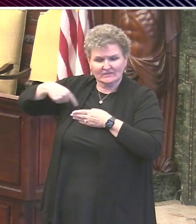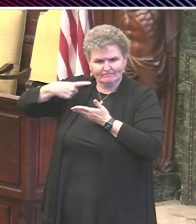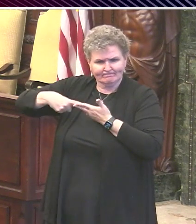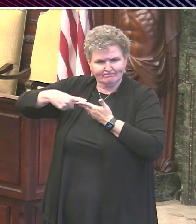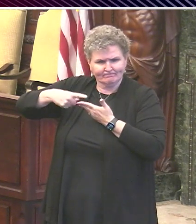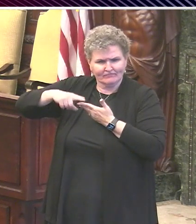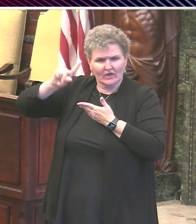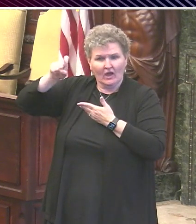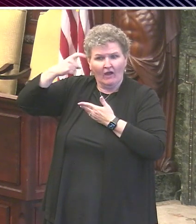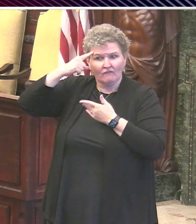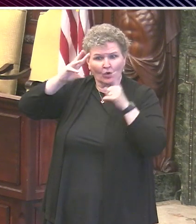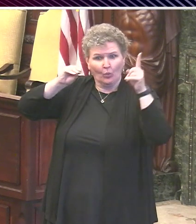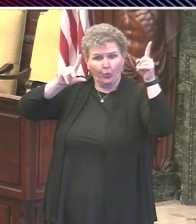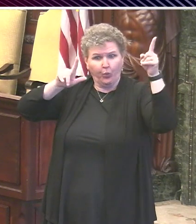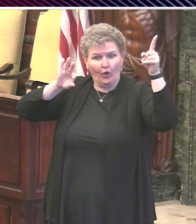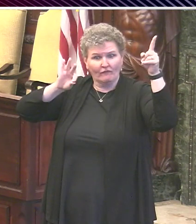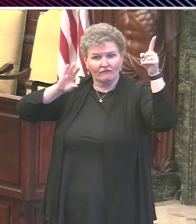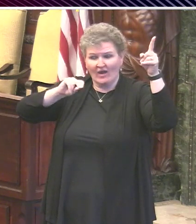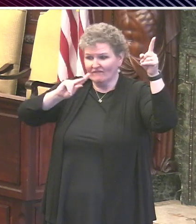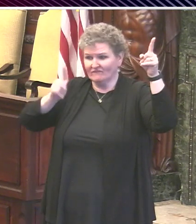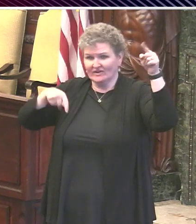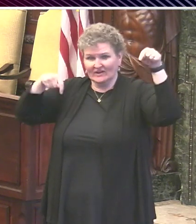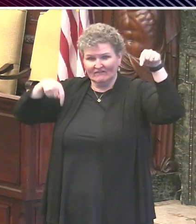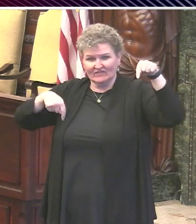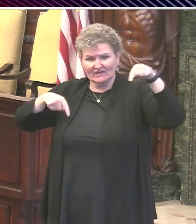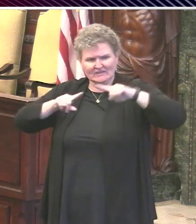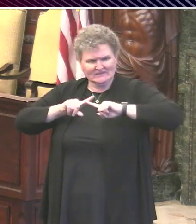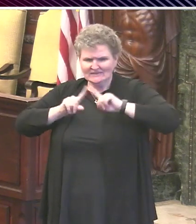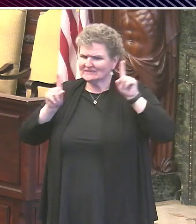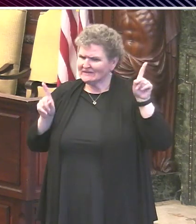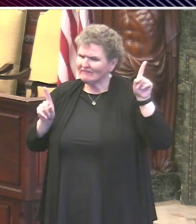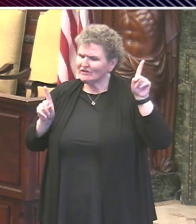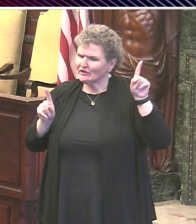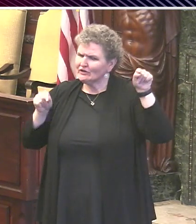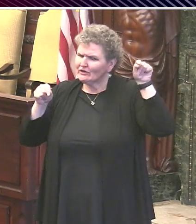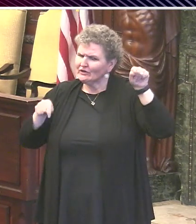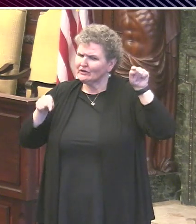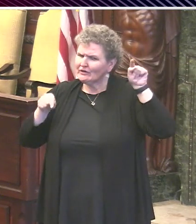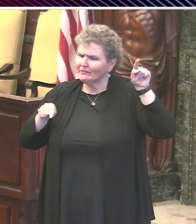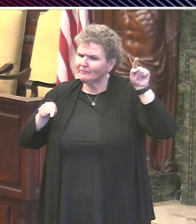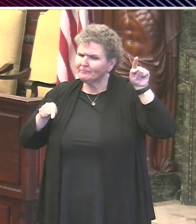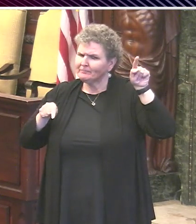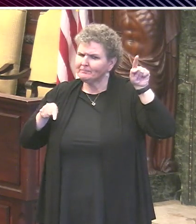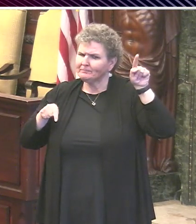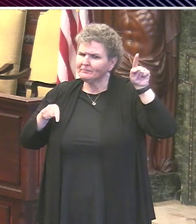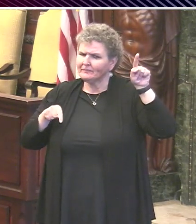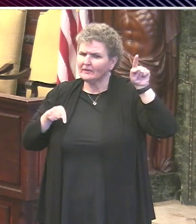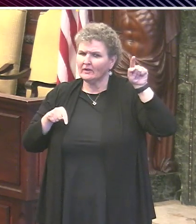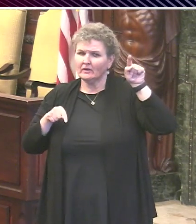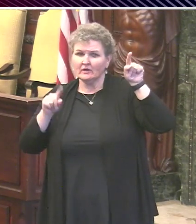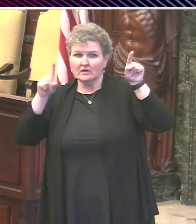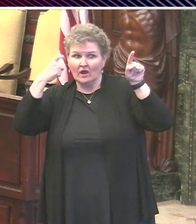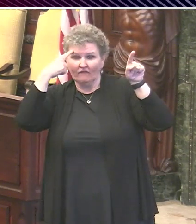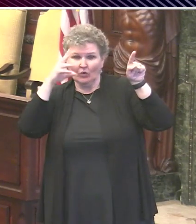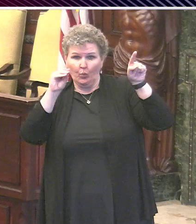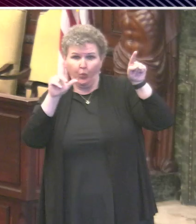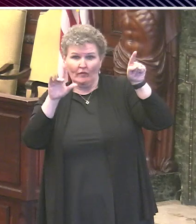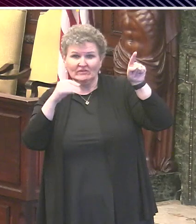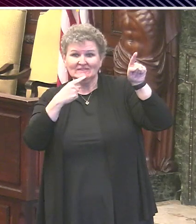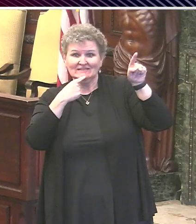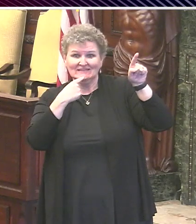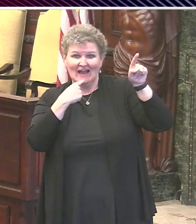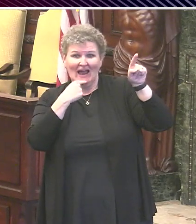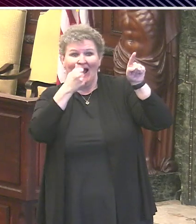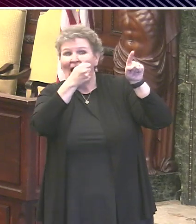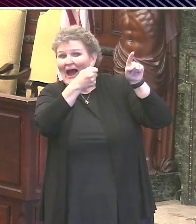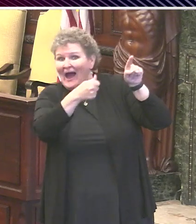and Philly's rules. As far as I know, so Governor Wolf's order said that anyone